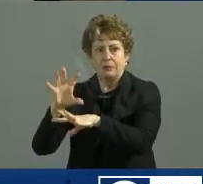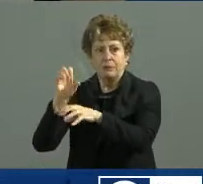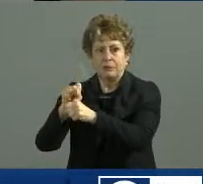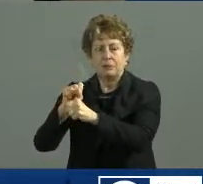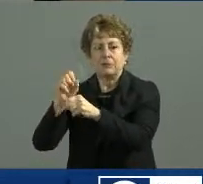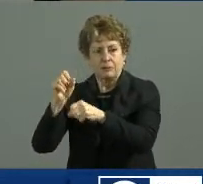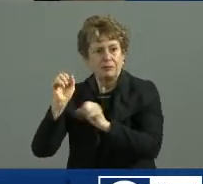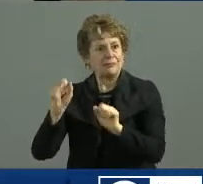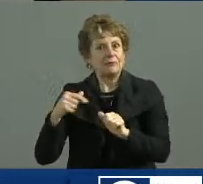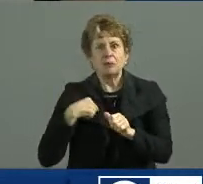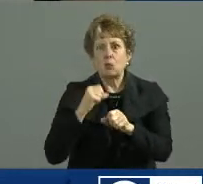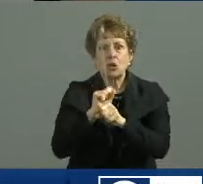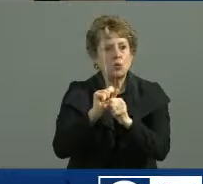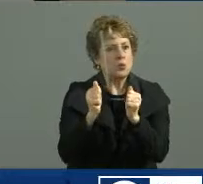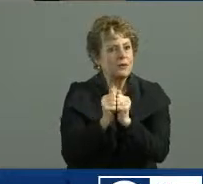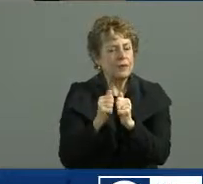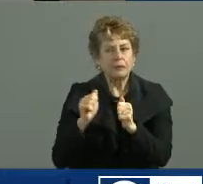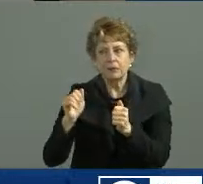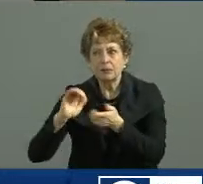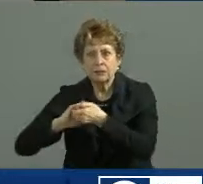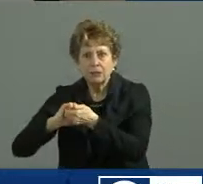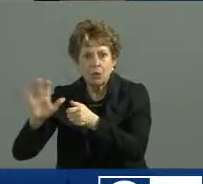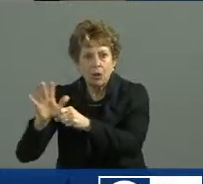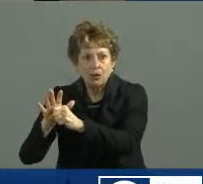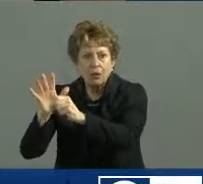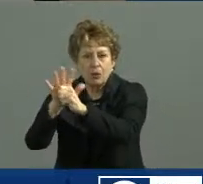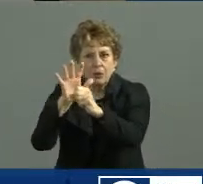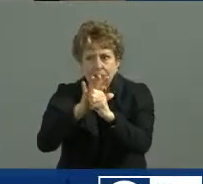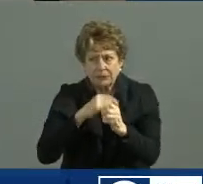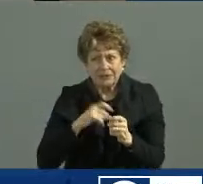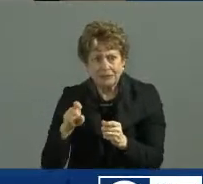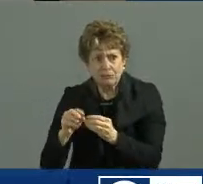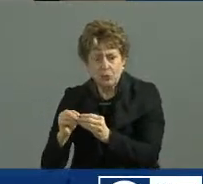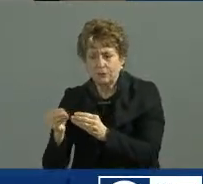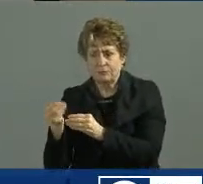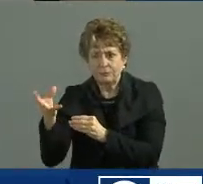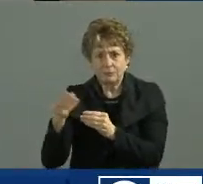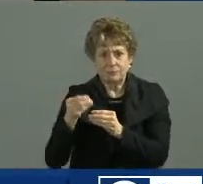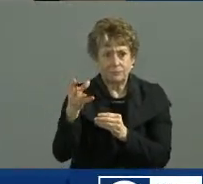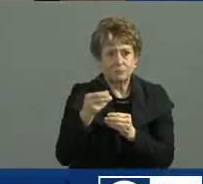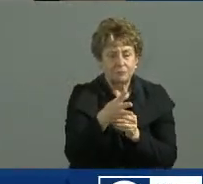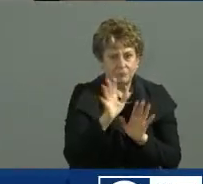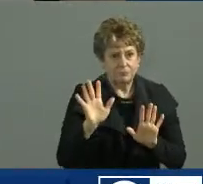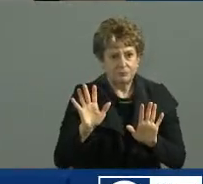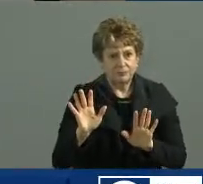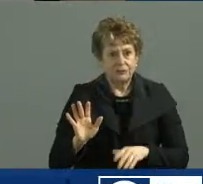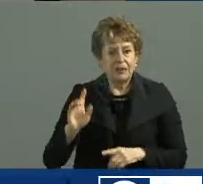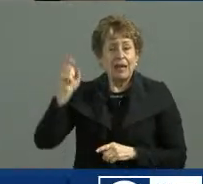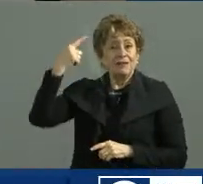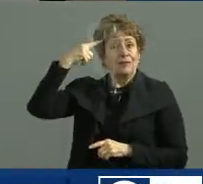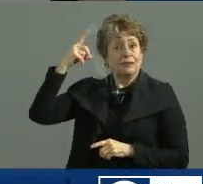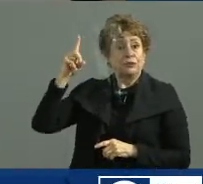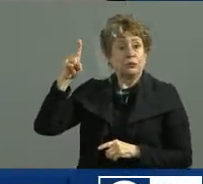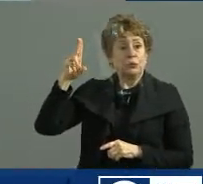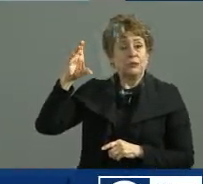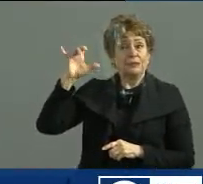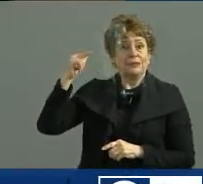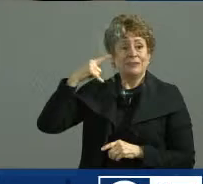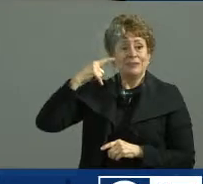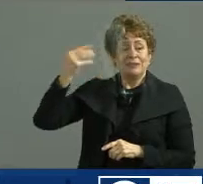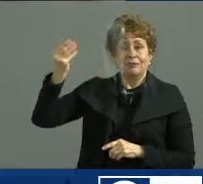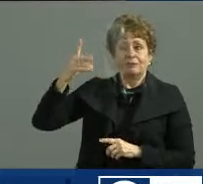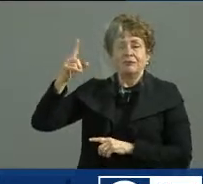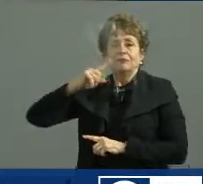with our local partners to increase vaccination capacity. Governor Ducey's recent executive order helps with this